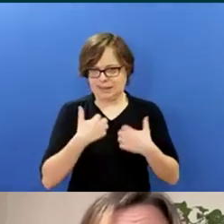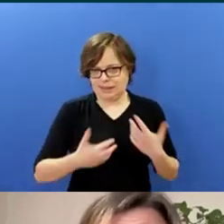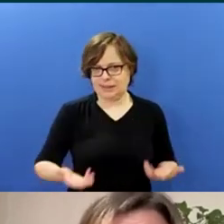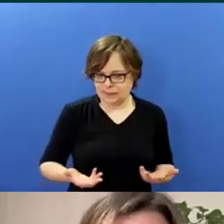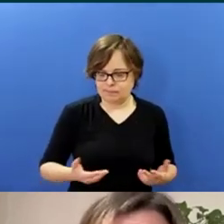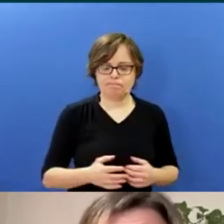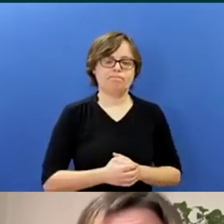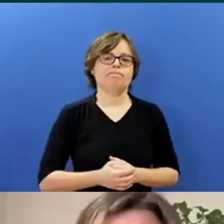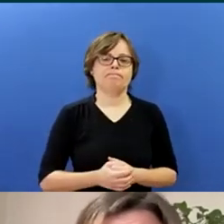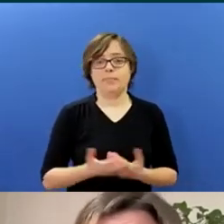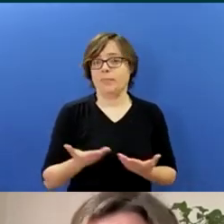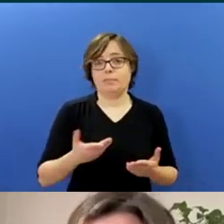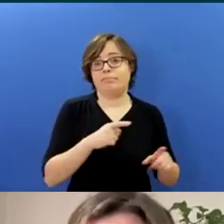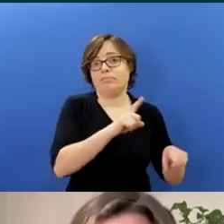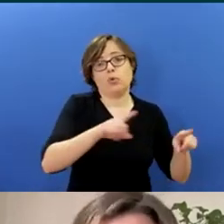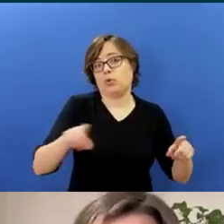little bit lazy.